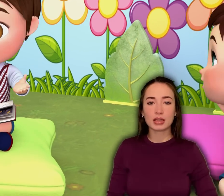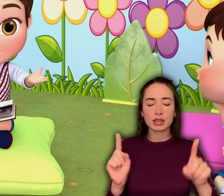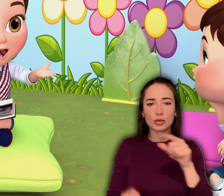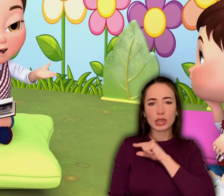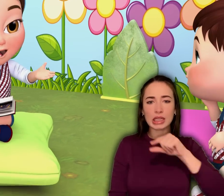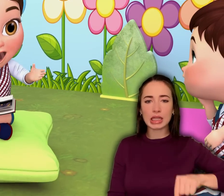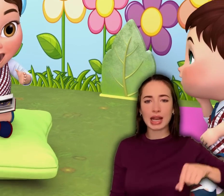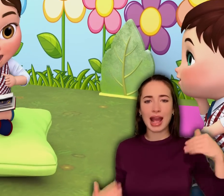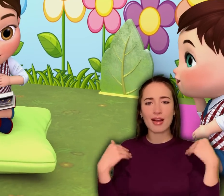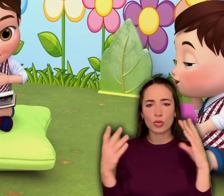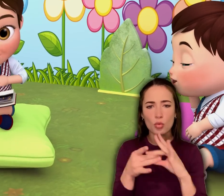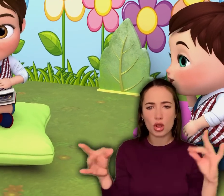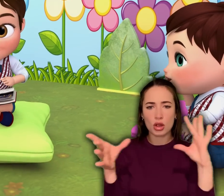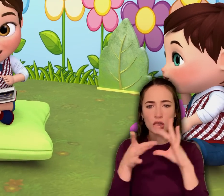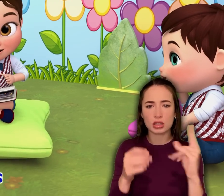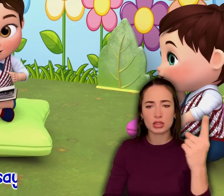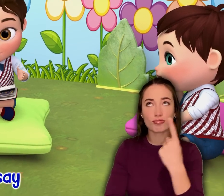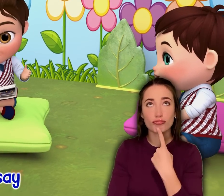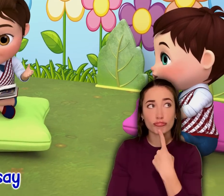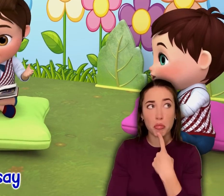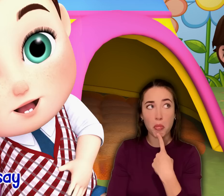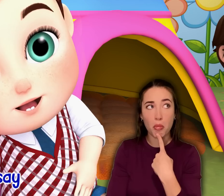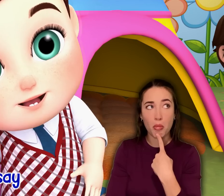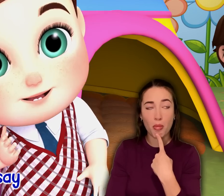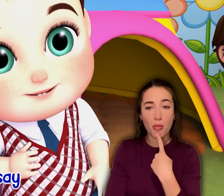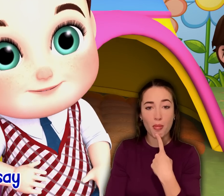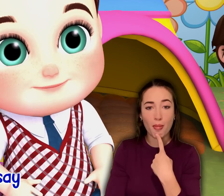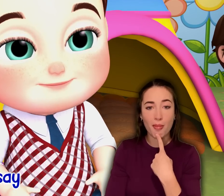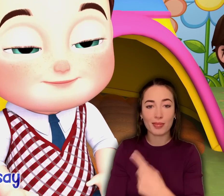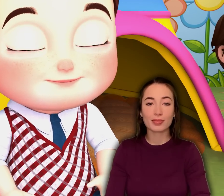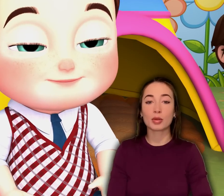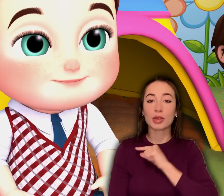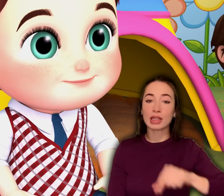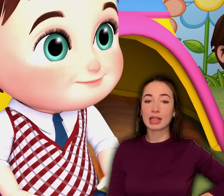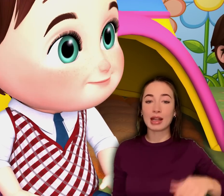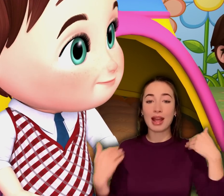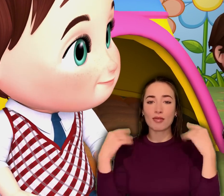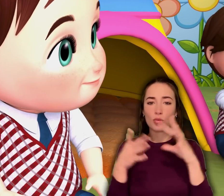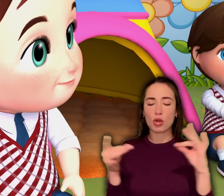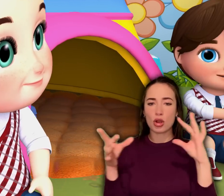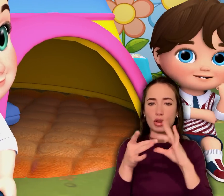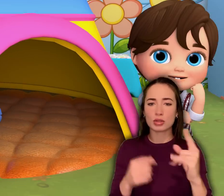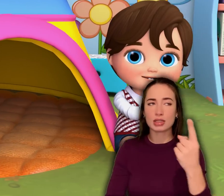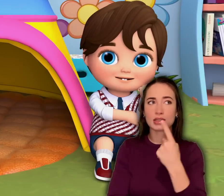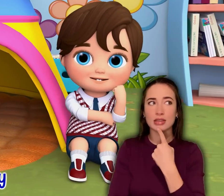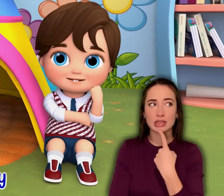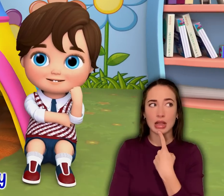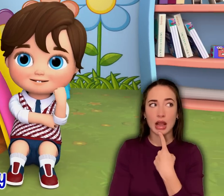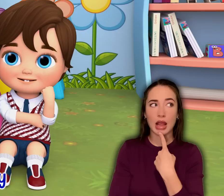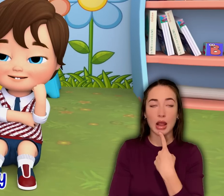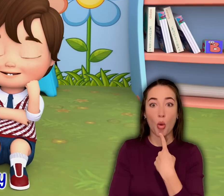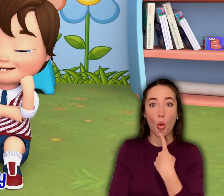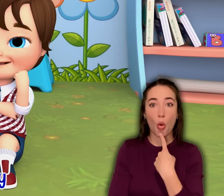Wings by a queen's got a word to say a queen got